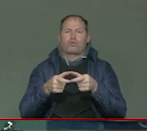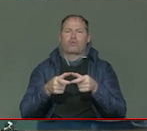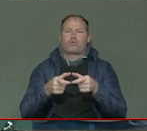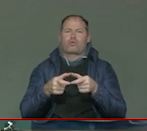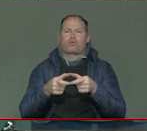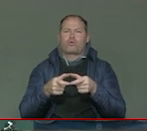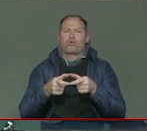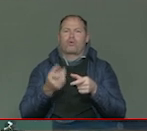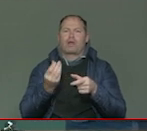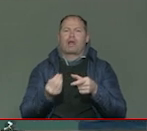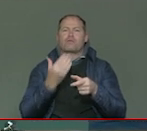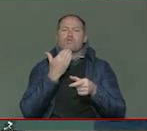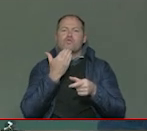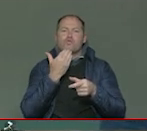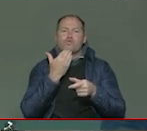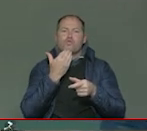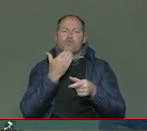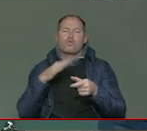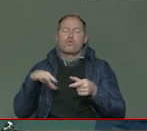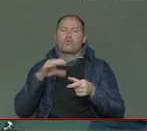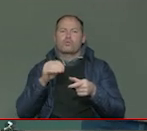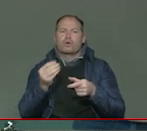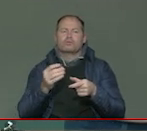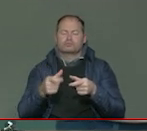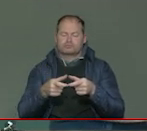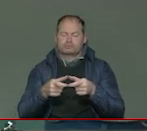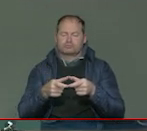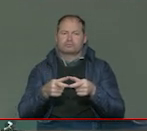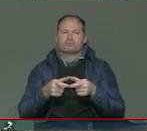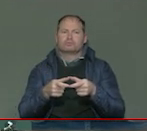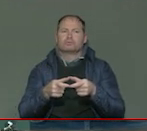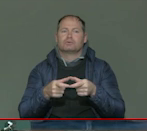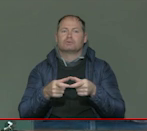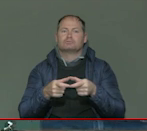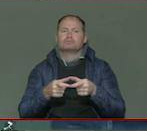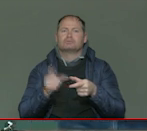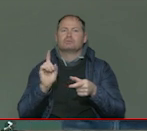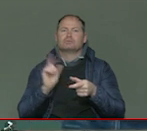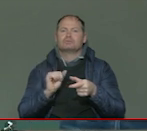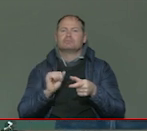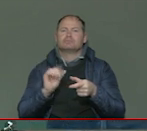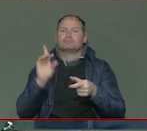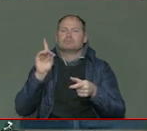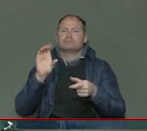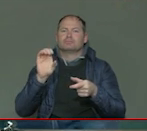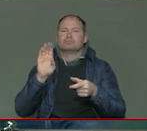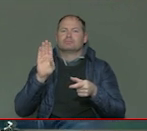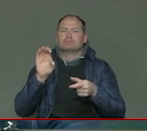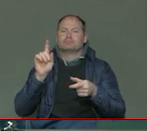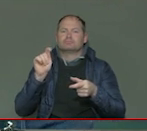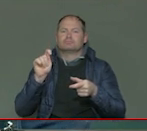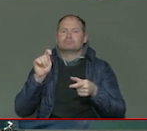All of you, all right. What do you call that bank card? A debit card. You don't have credit cards, am I